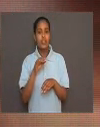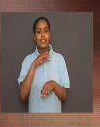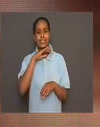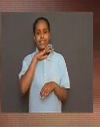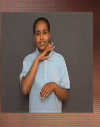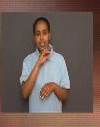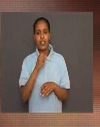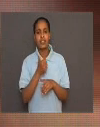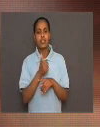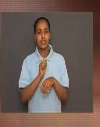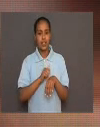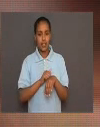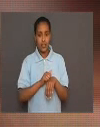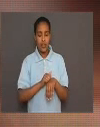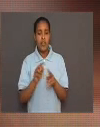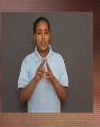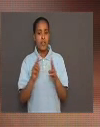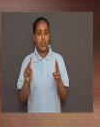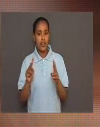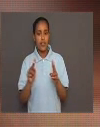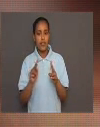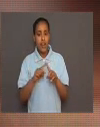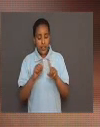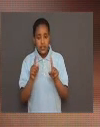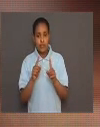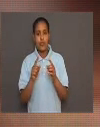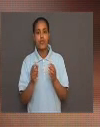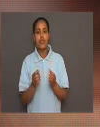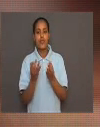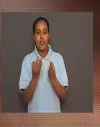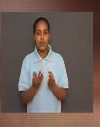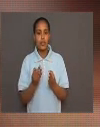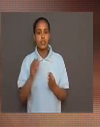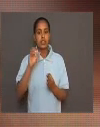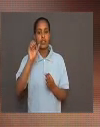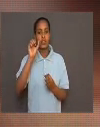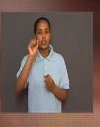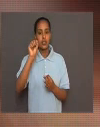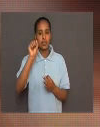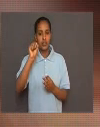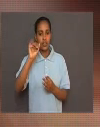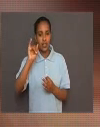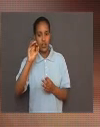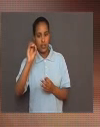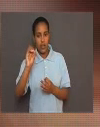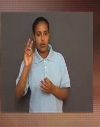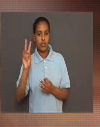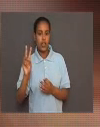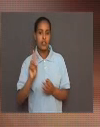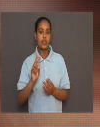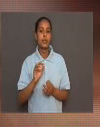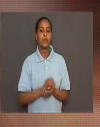and sands as various forms of silicon dioxide or silicates.